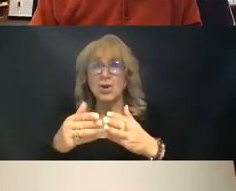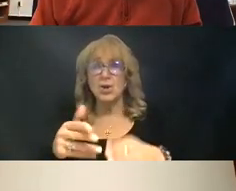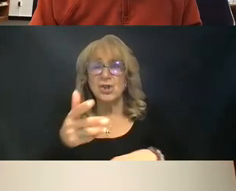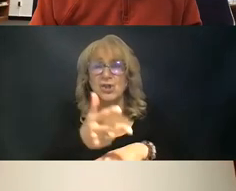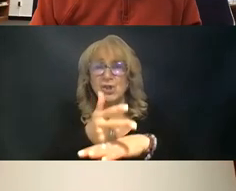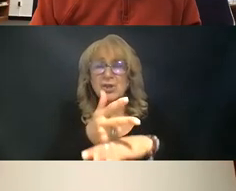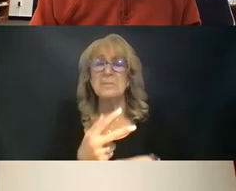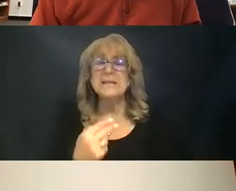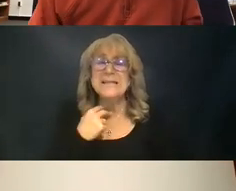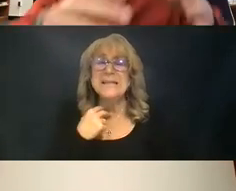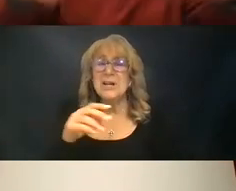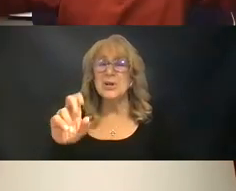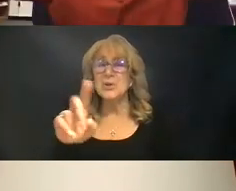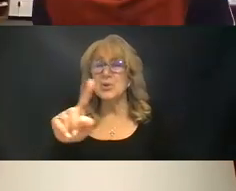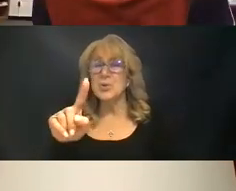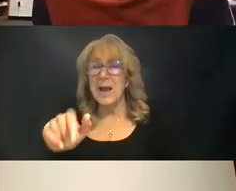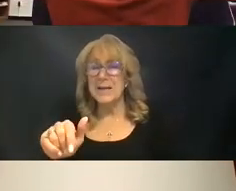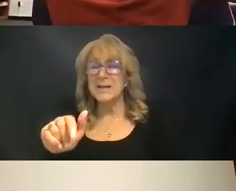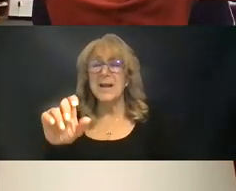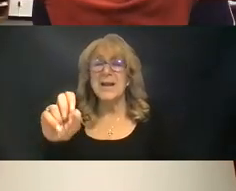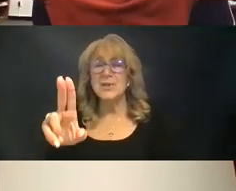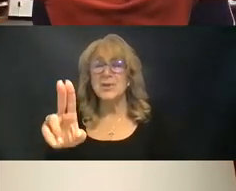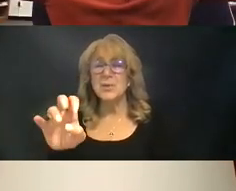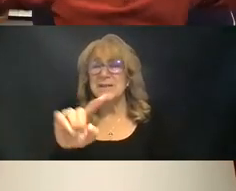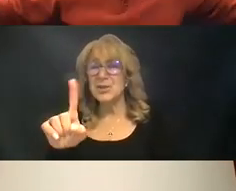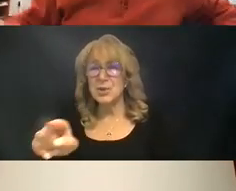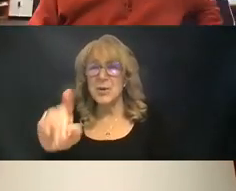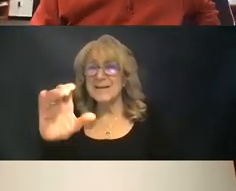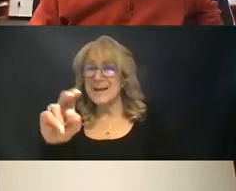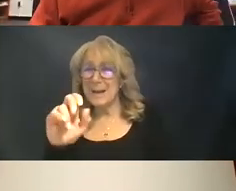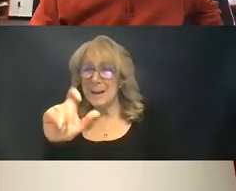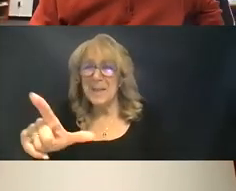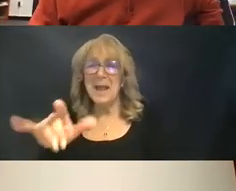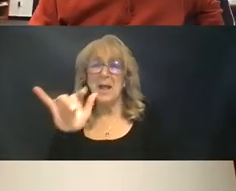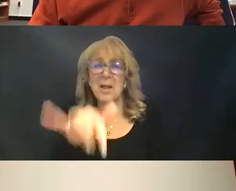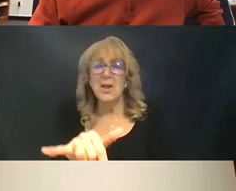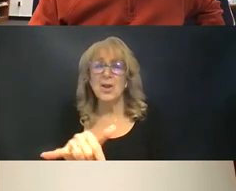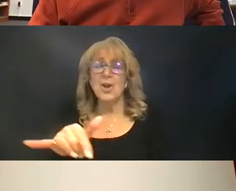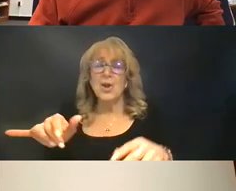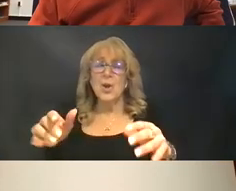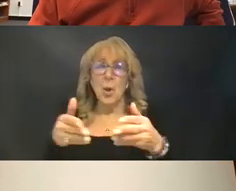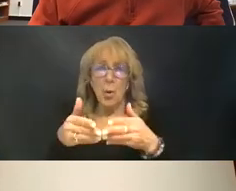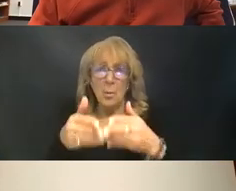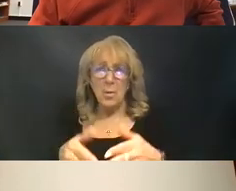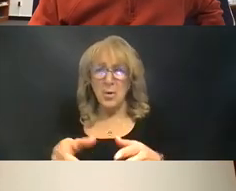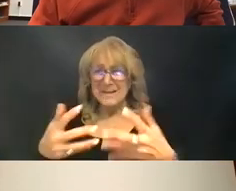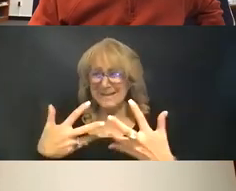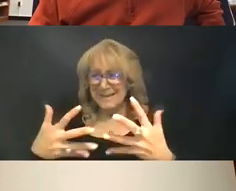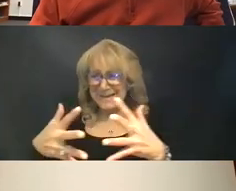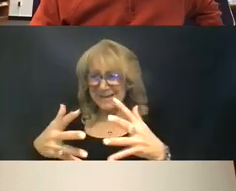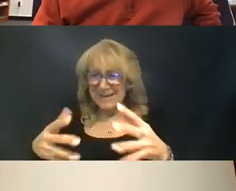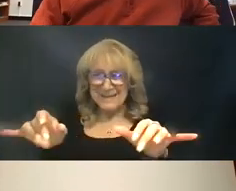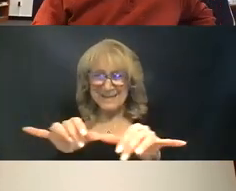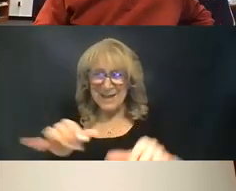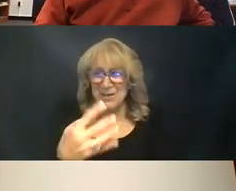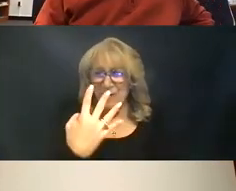Suez Canal. The ship is the size of 4 football fields, shown on the upper left. And in the middle, it got tilted sideways